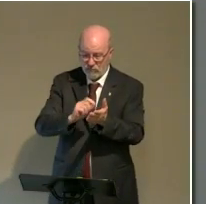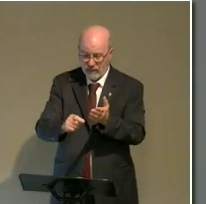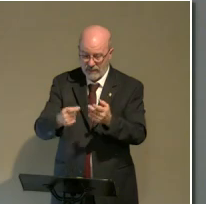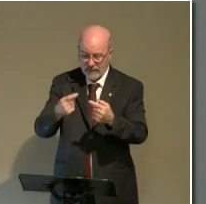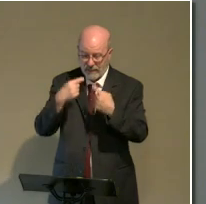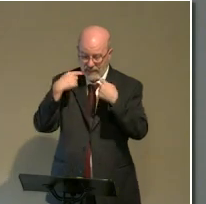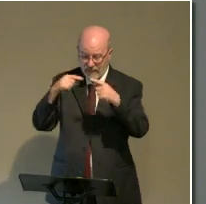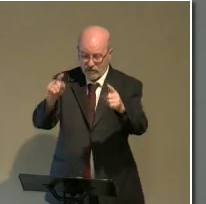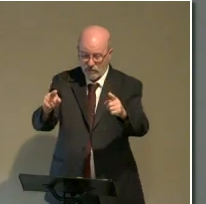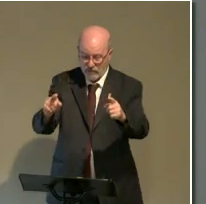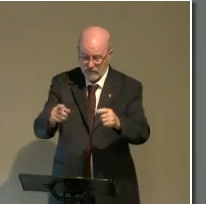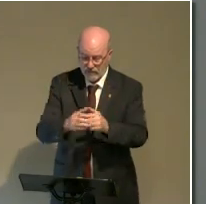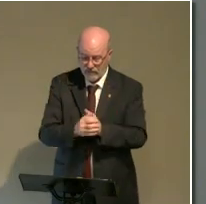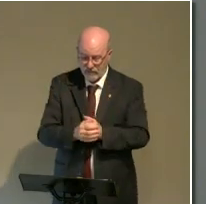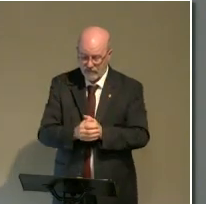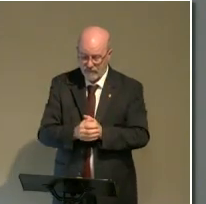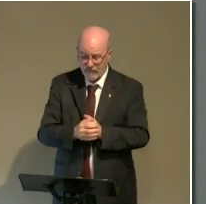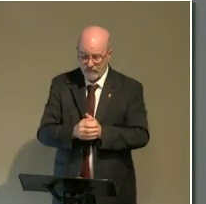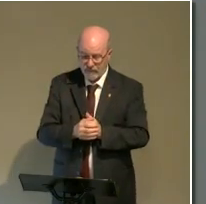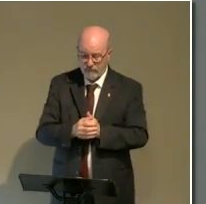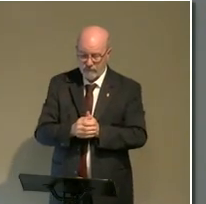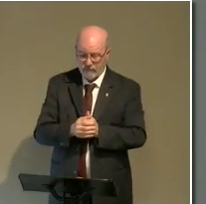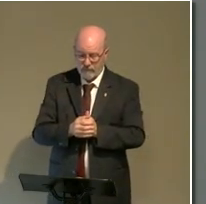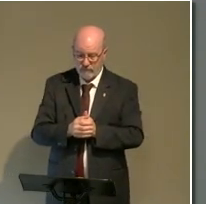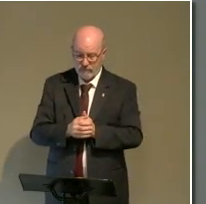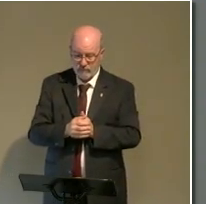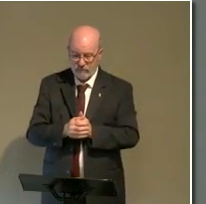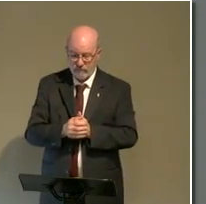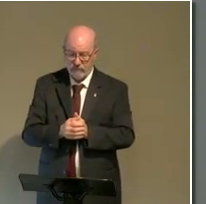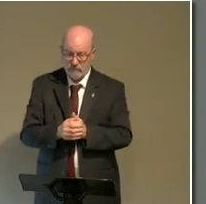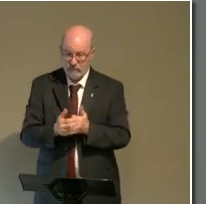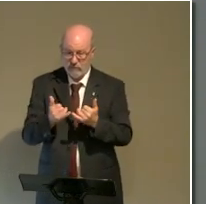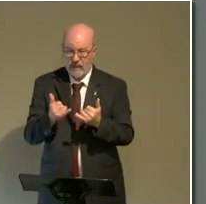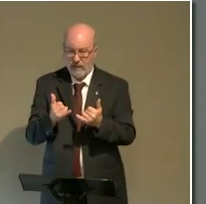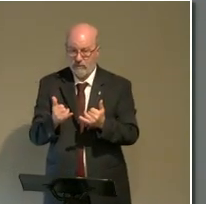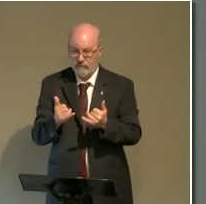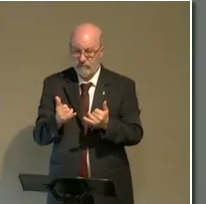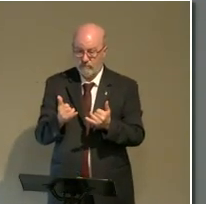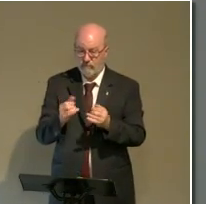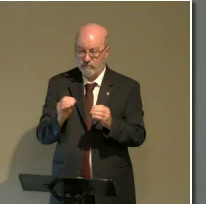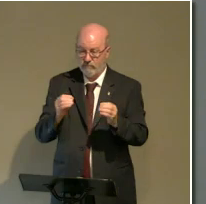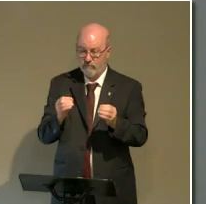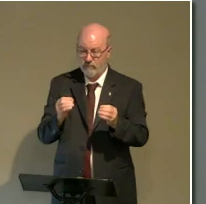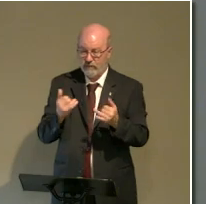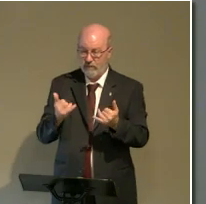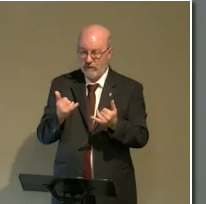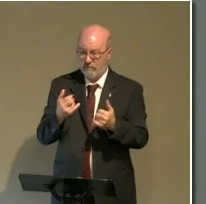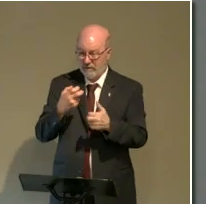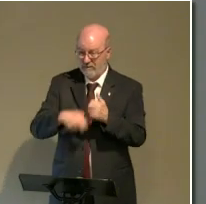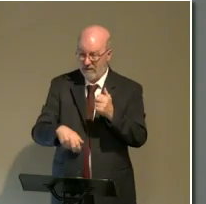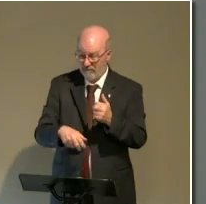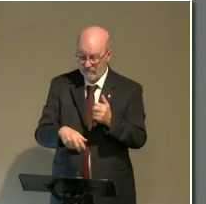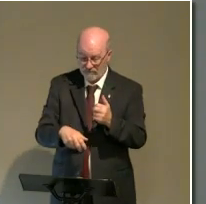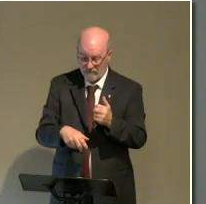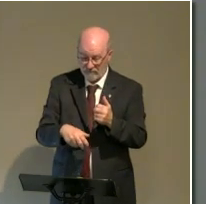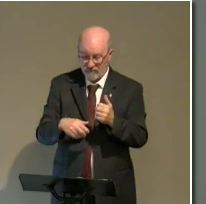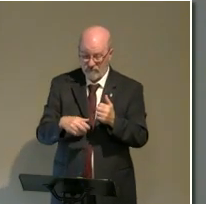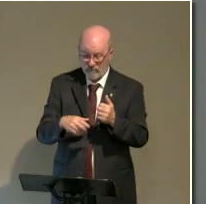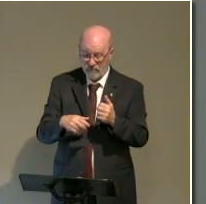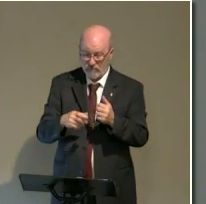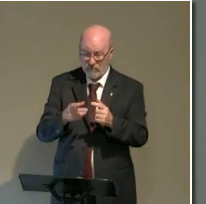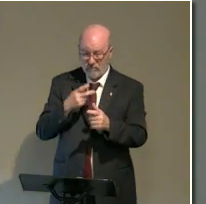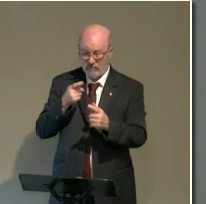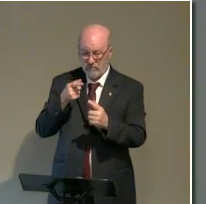the writing and the decree. Okay? So now things are getting a little tough, right? So second